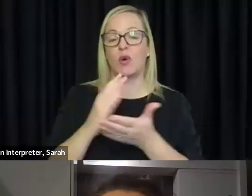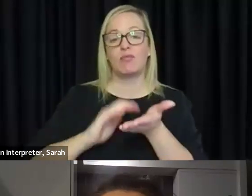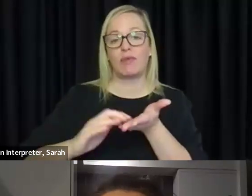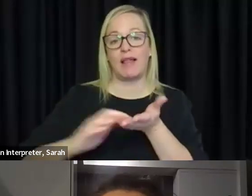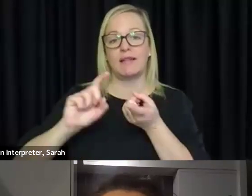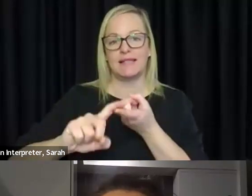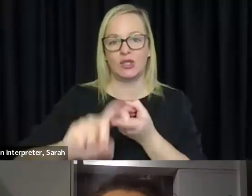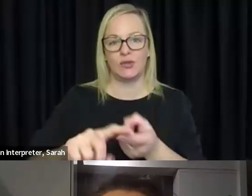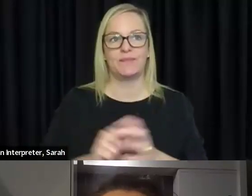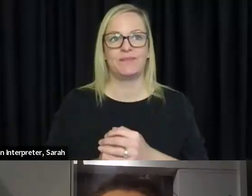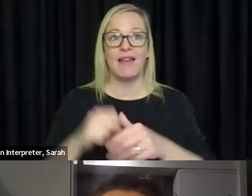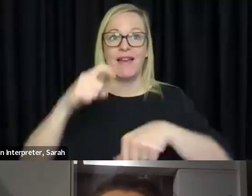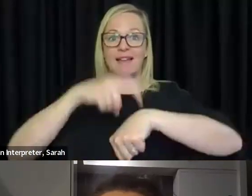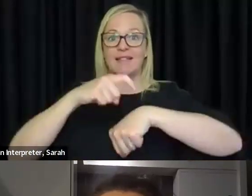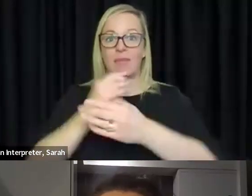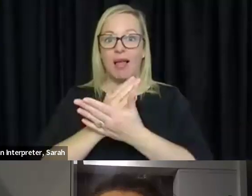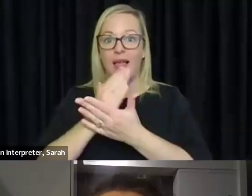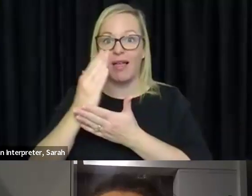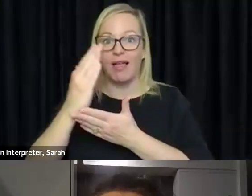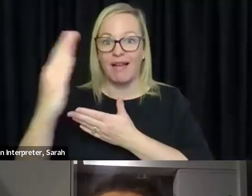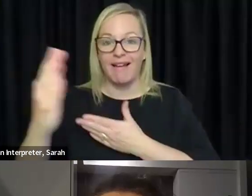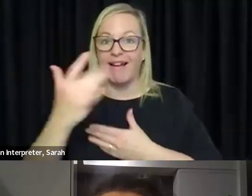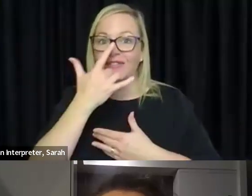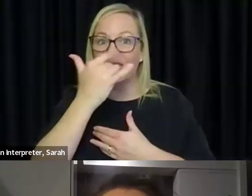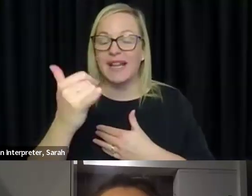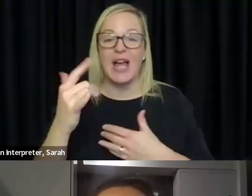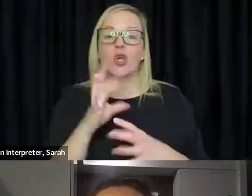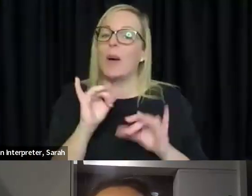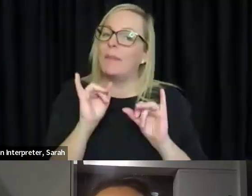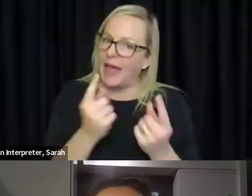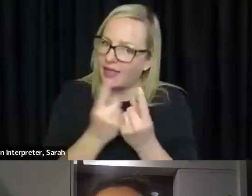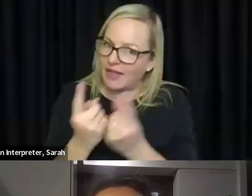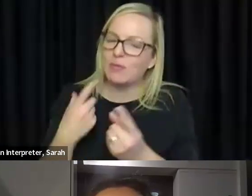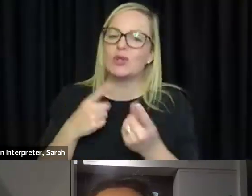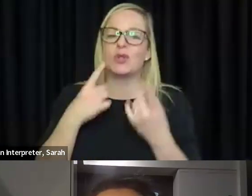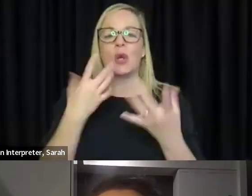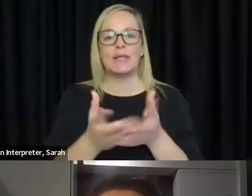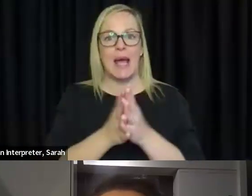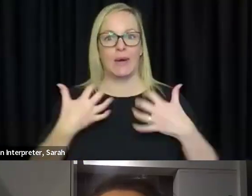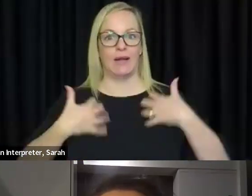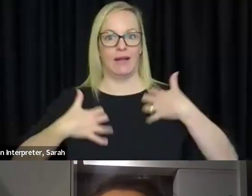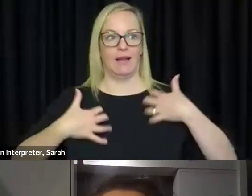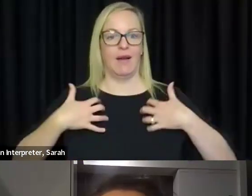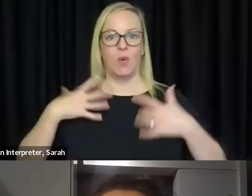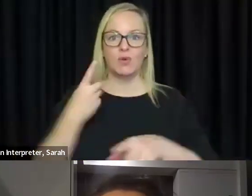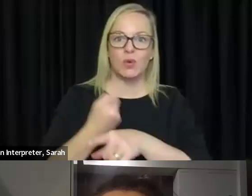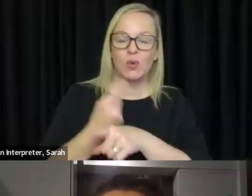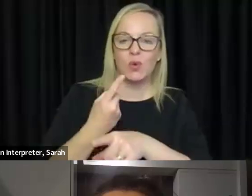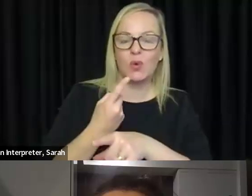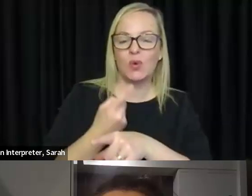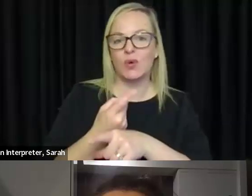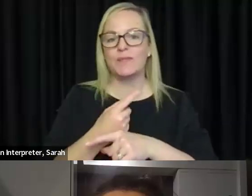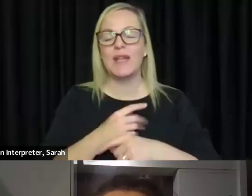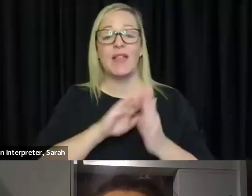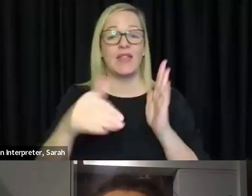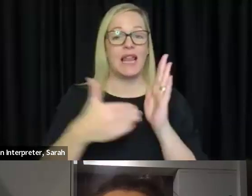are definitely over time, which is not a bad thing because it shows how passionate everyone is about this topic. The last question I